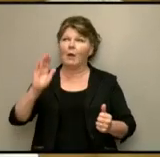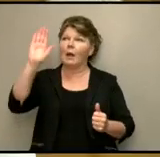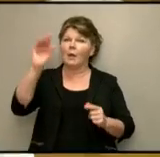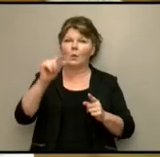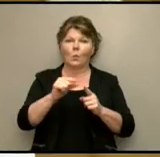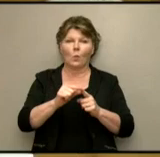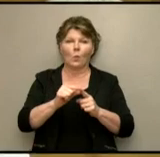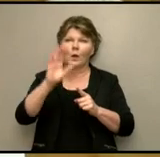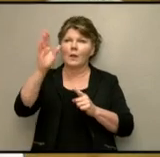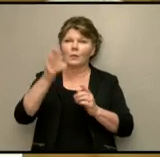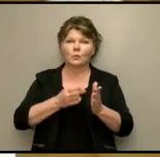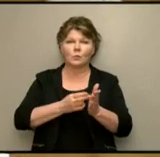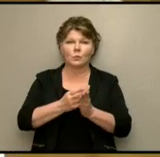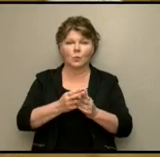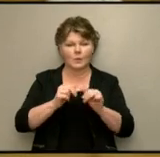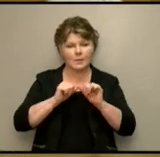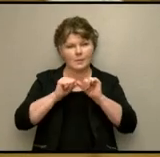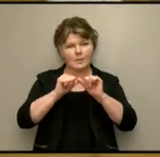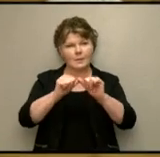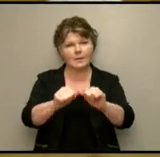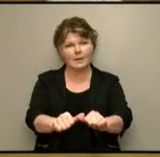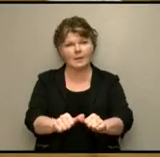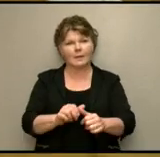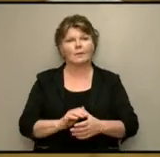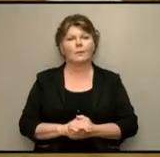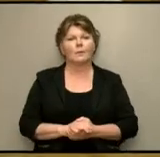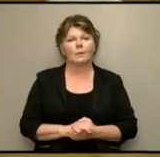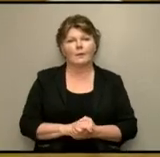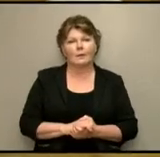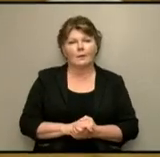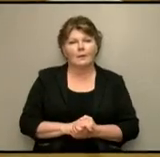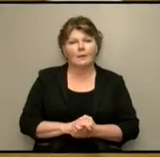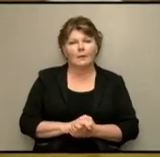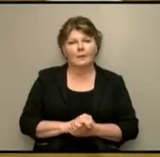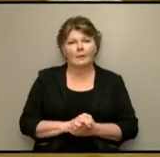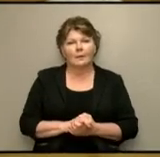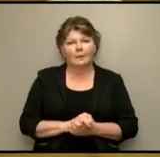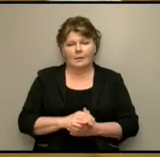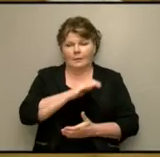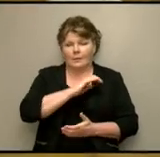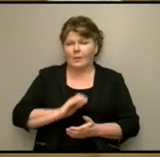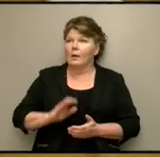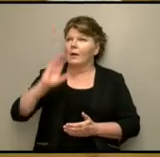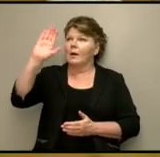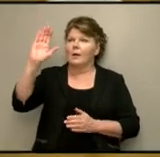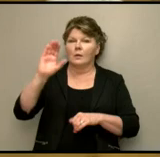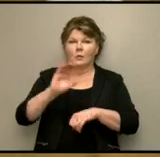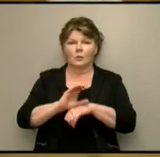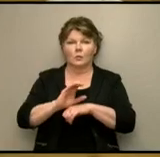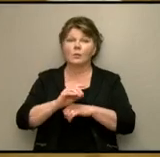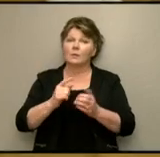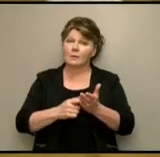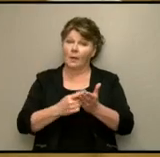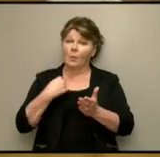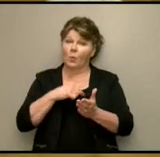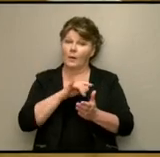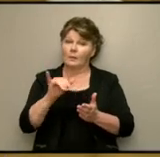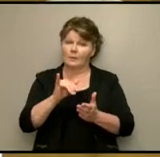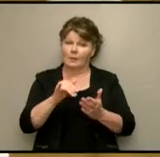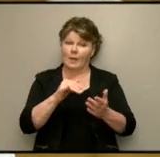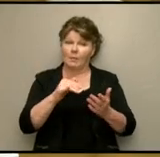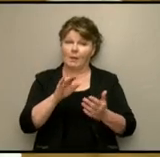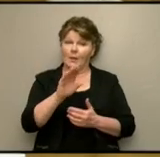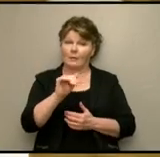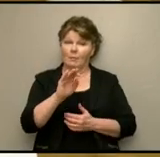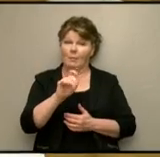words, his truth, will remain. And even in Christ's church, we can be like Babel, seeking strength